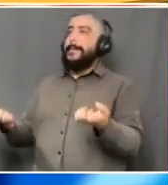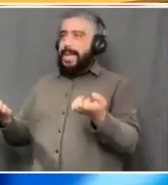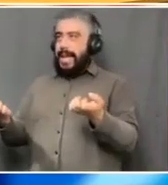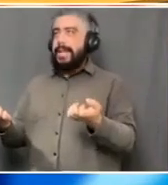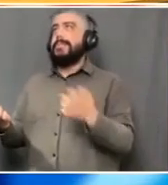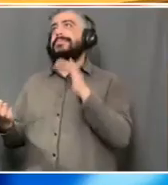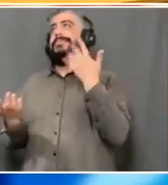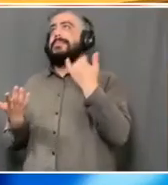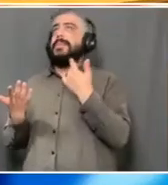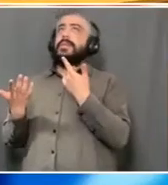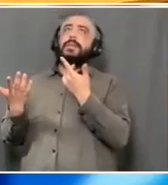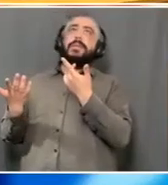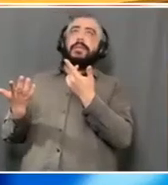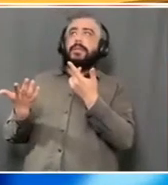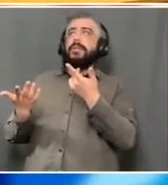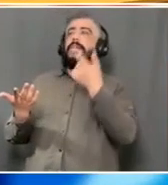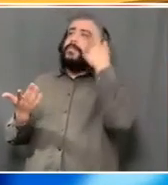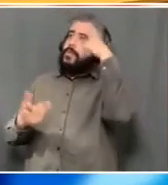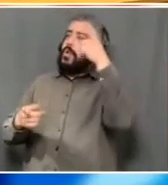the replacement